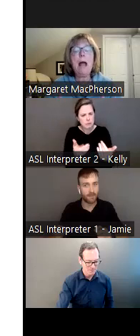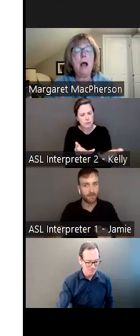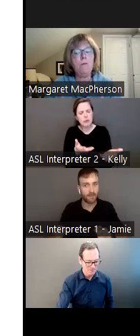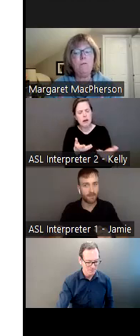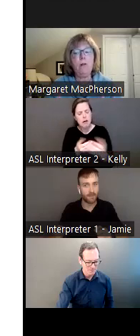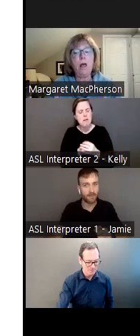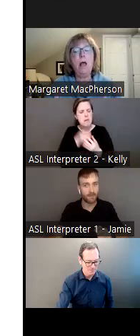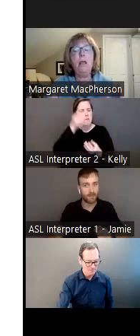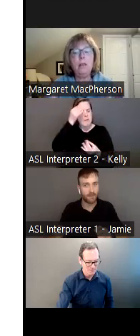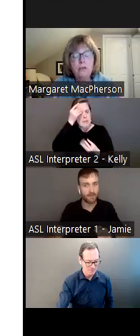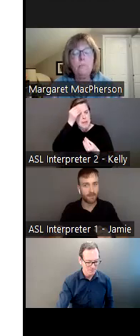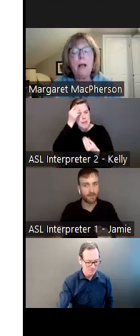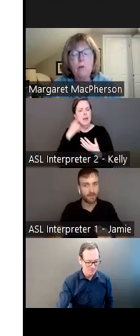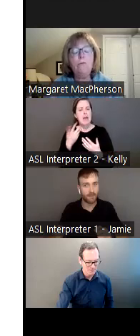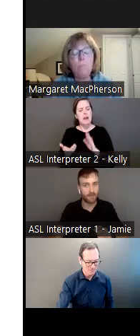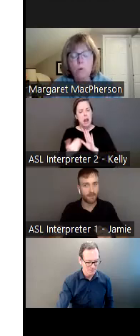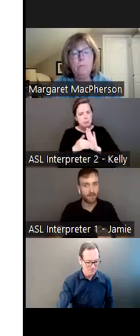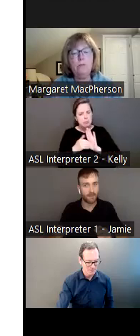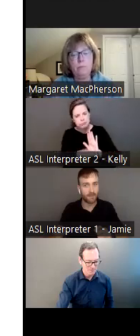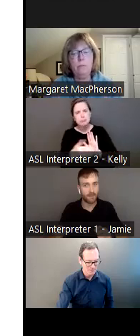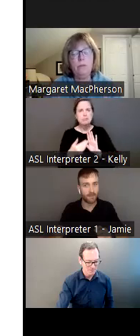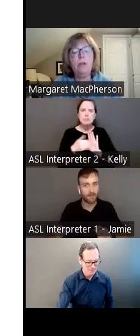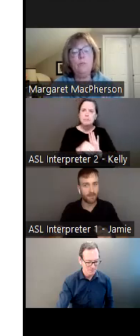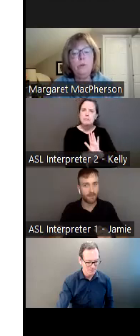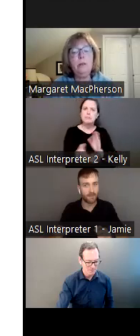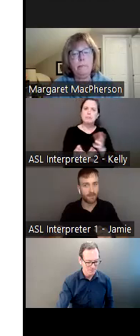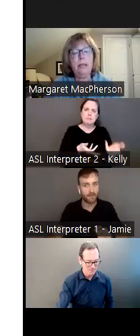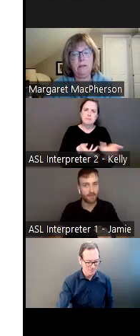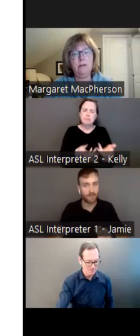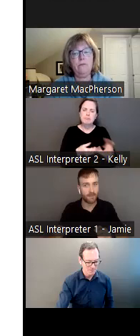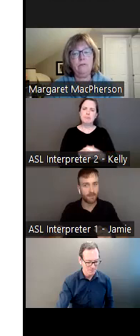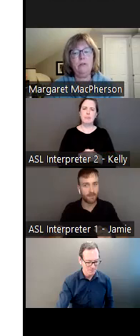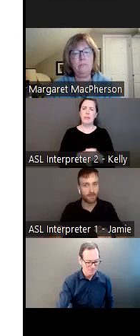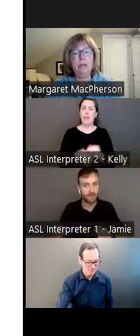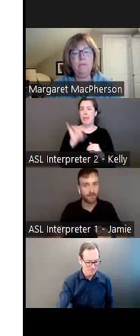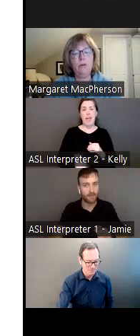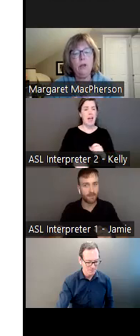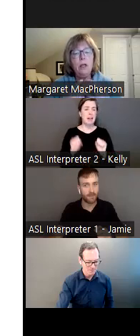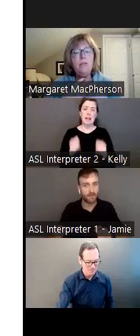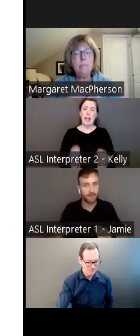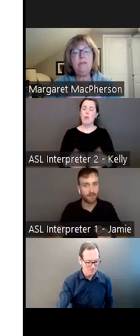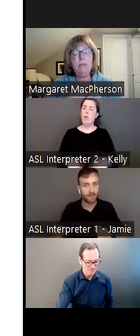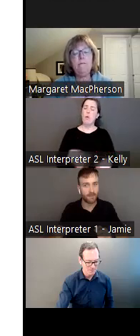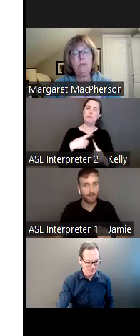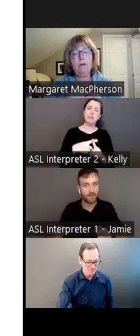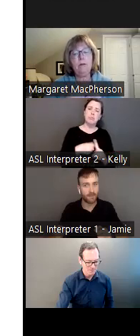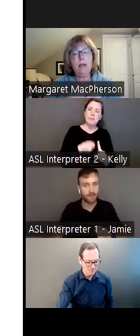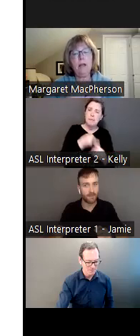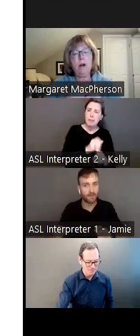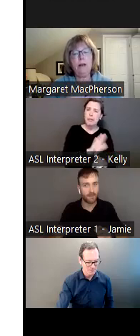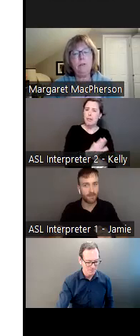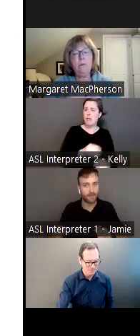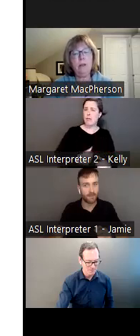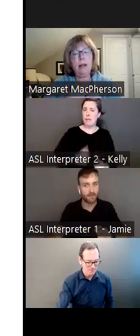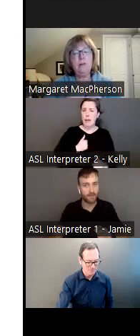are powerful moments with people that can really make a difference, that's meaningful, that makes me feel like